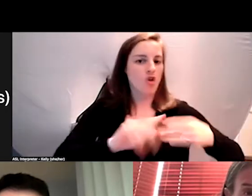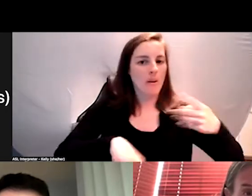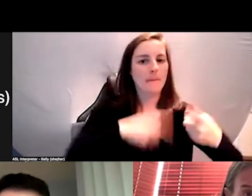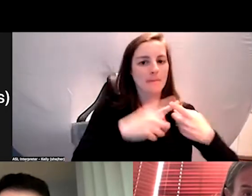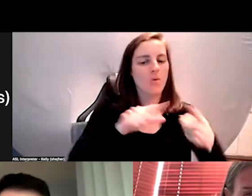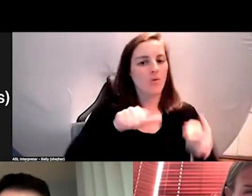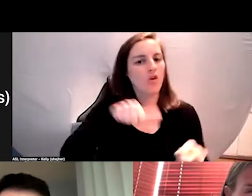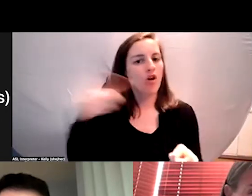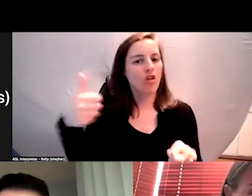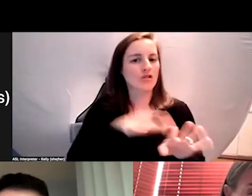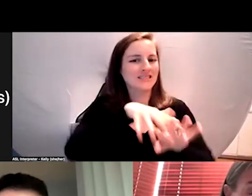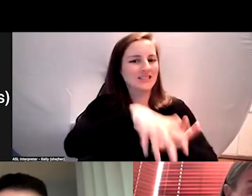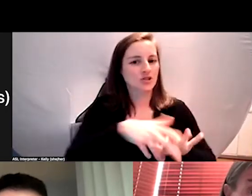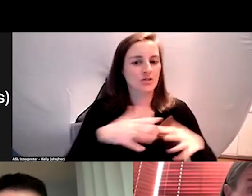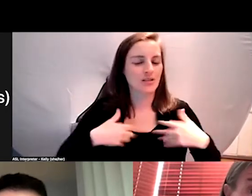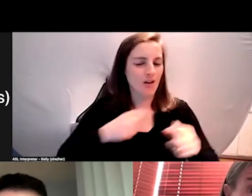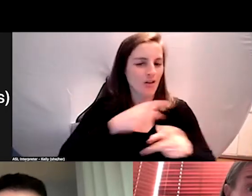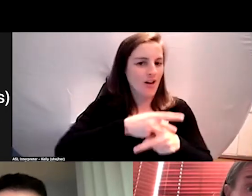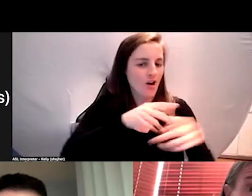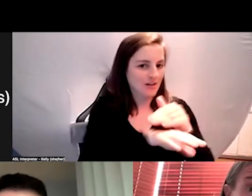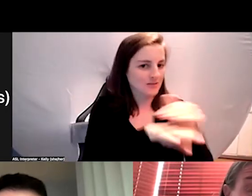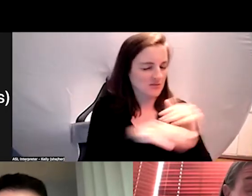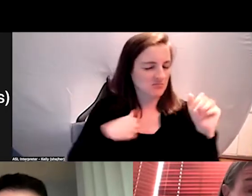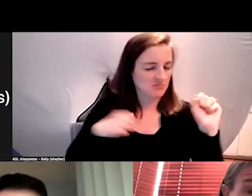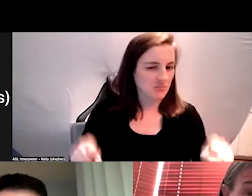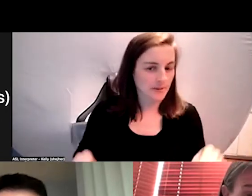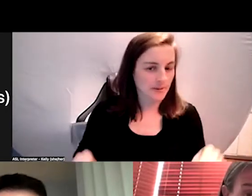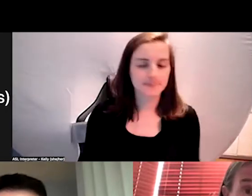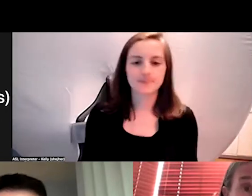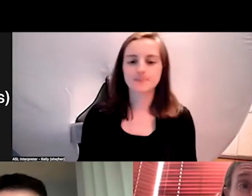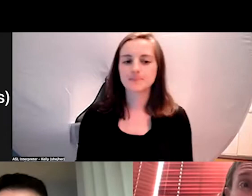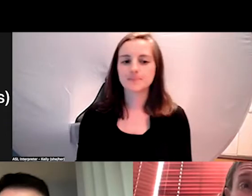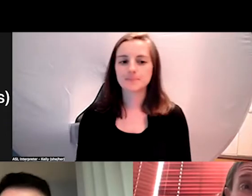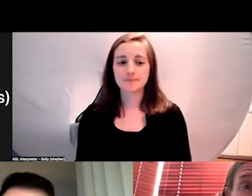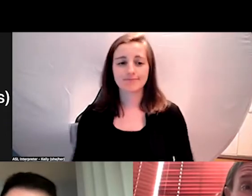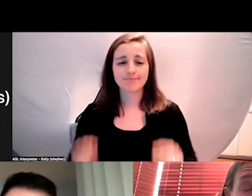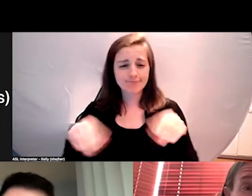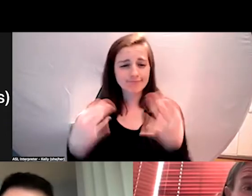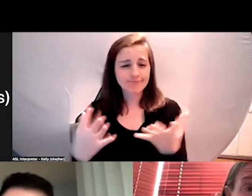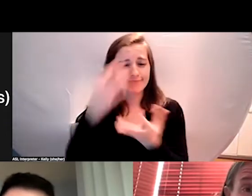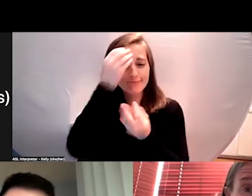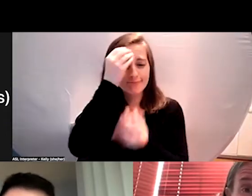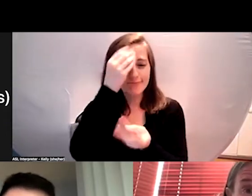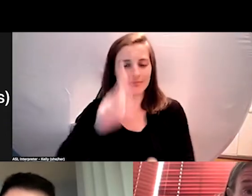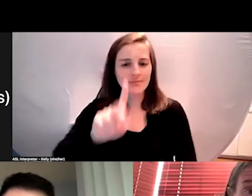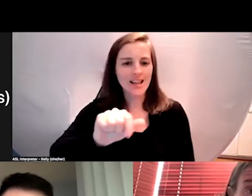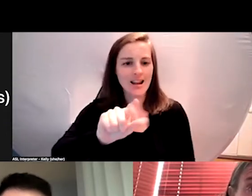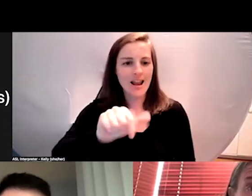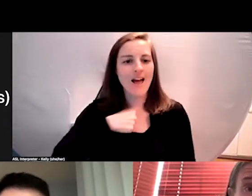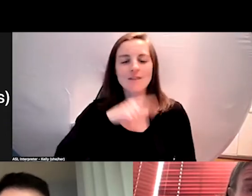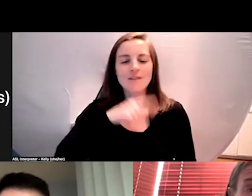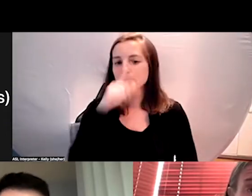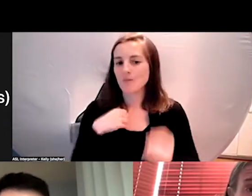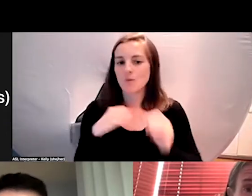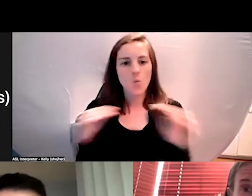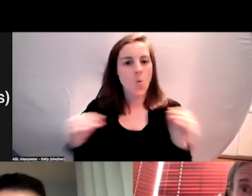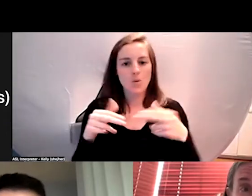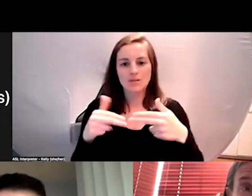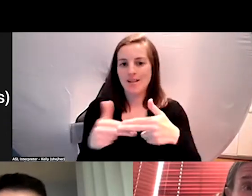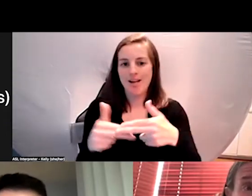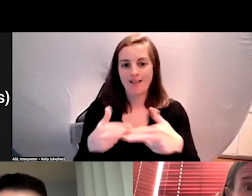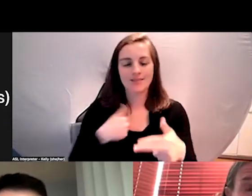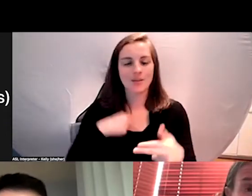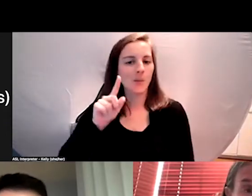So I'm going to give a little bit of data here. I don't have any slides, so I'm just going to be using my words. There's